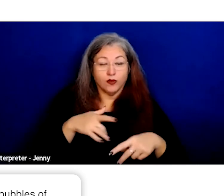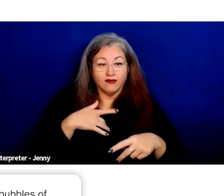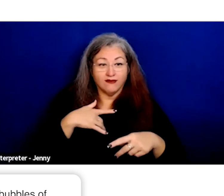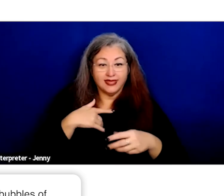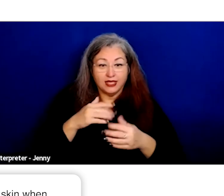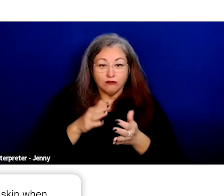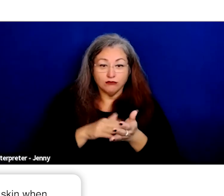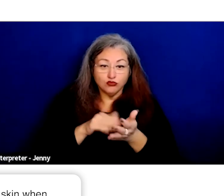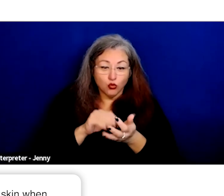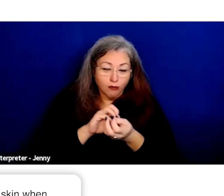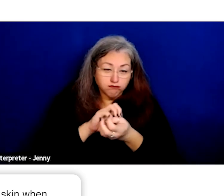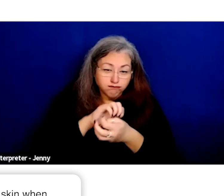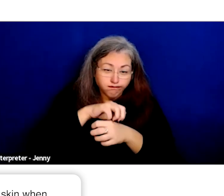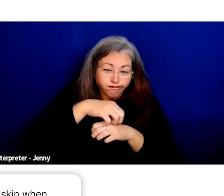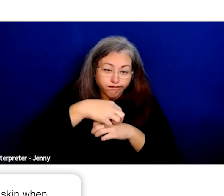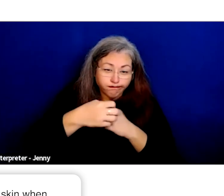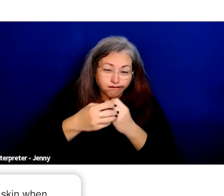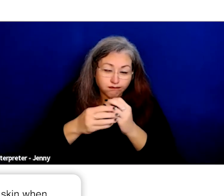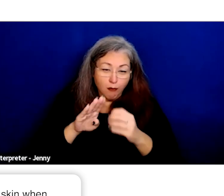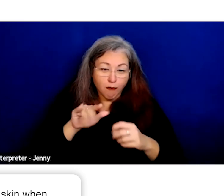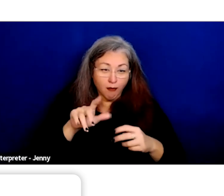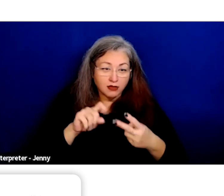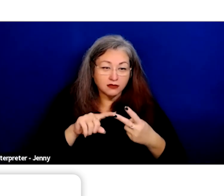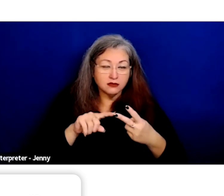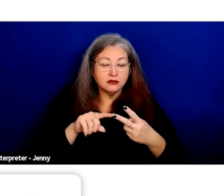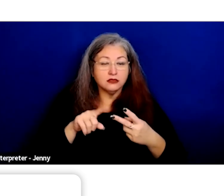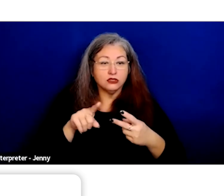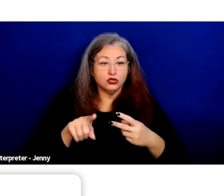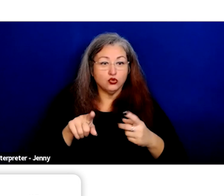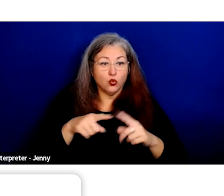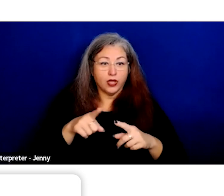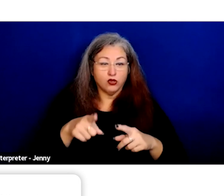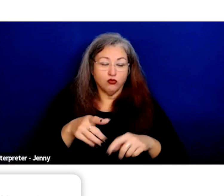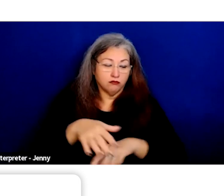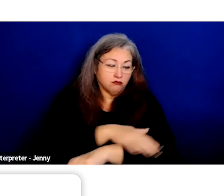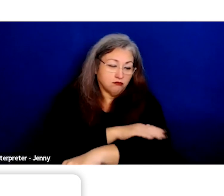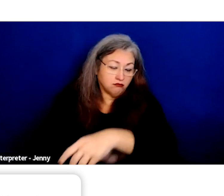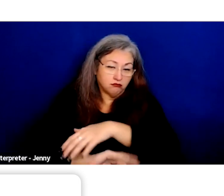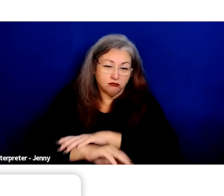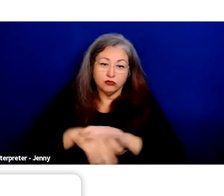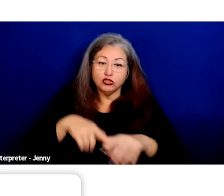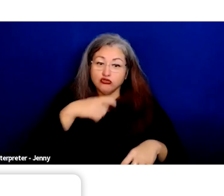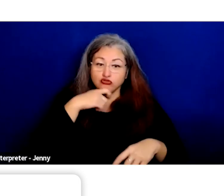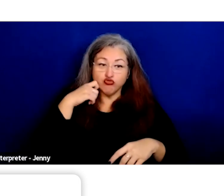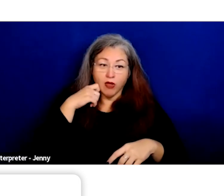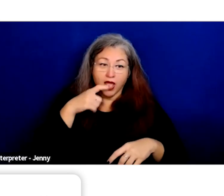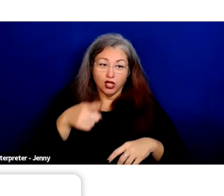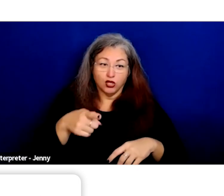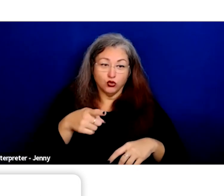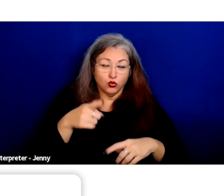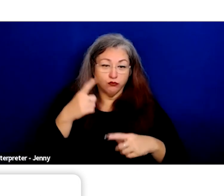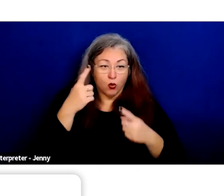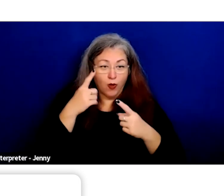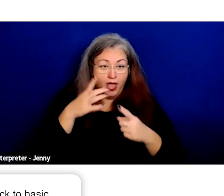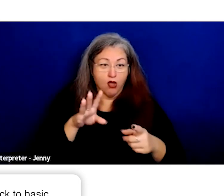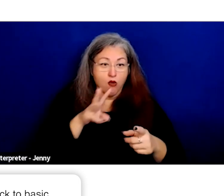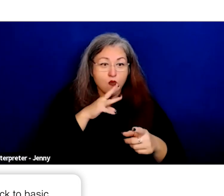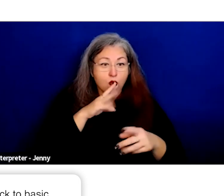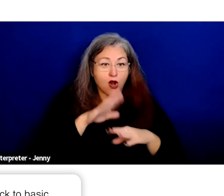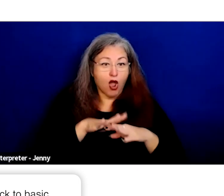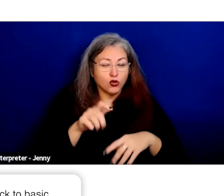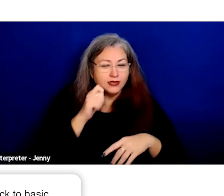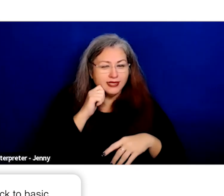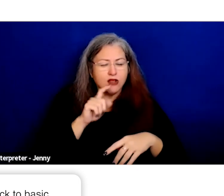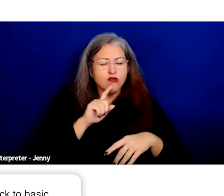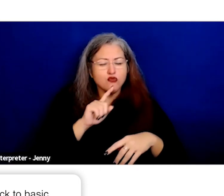of soap that are on your skin when you come out? When you dry yourself, are you aware of the water and the wetness on your skin?